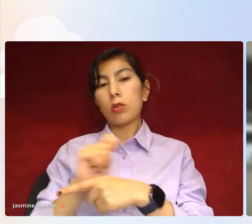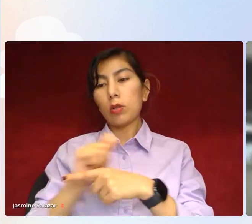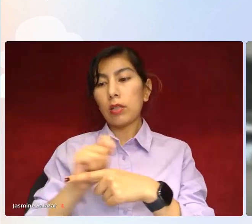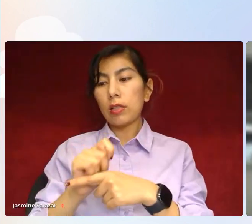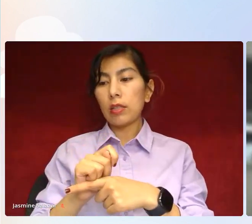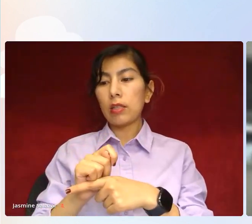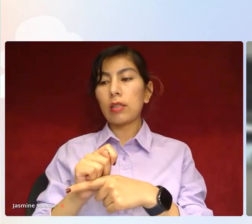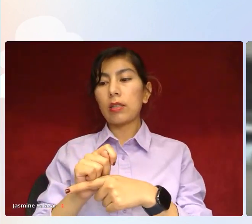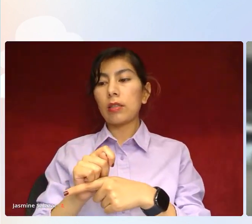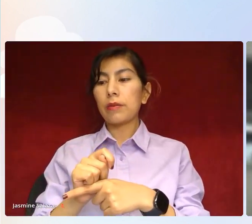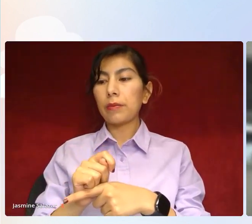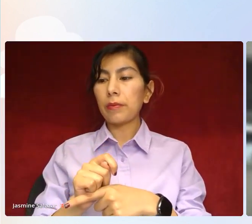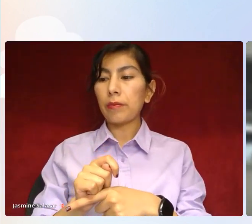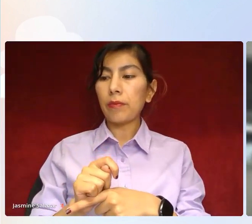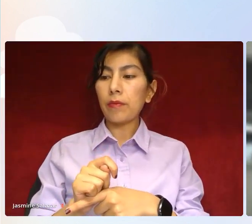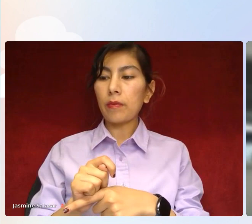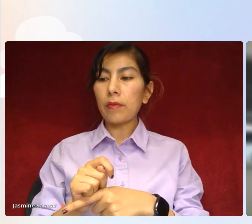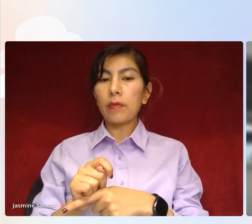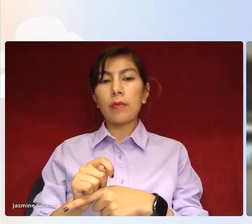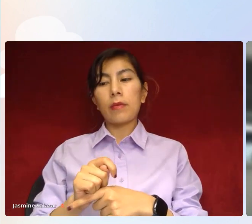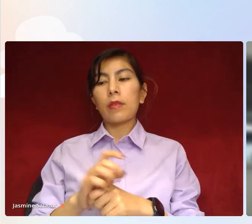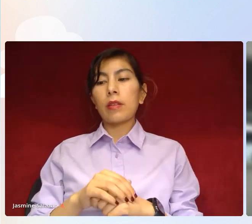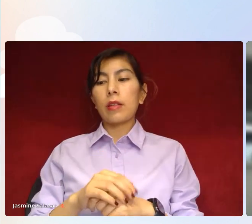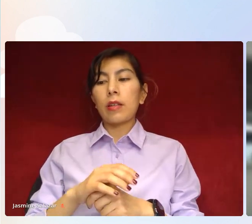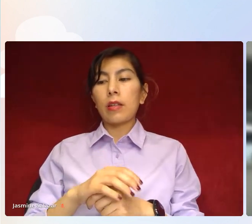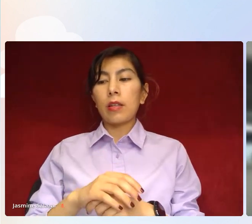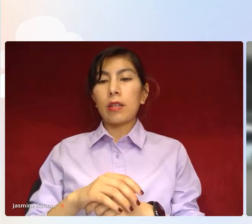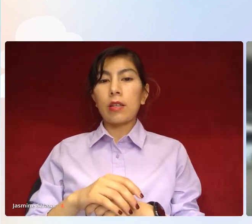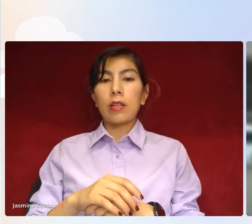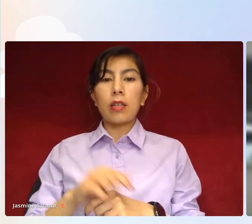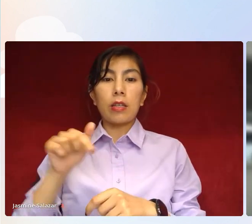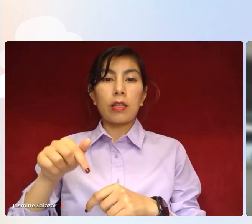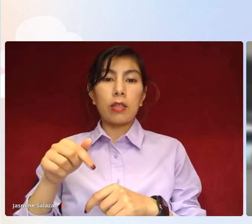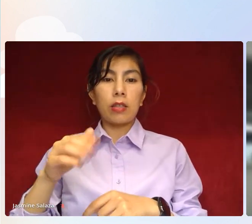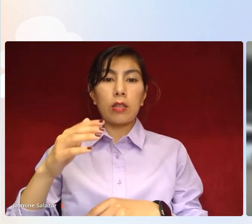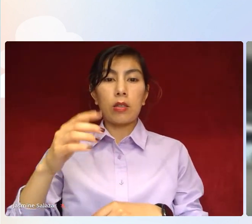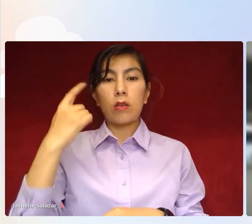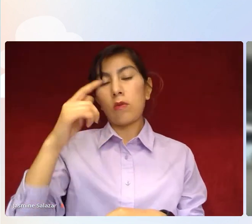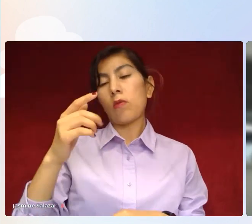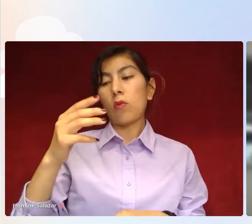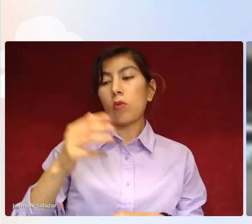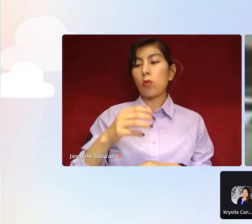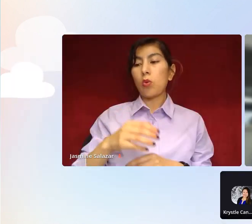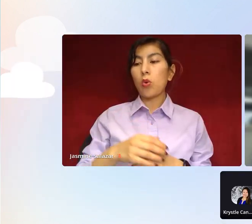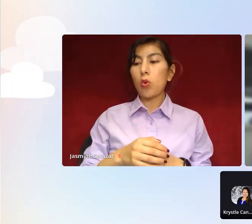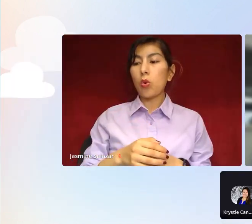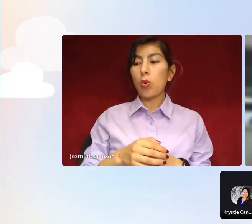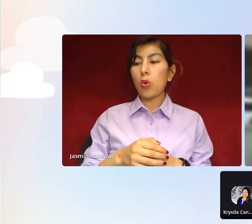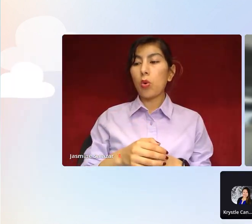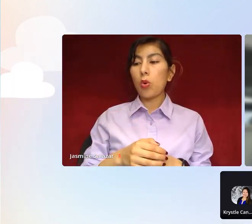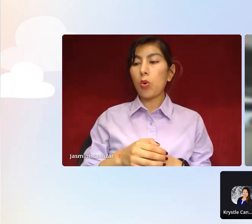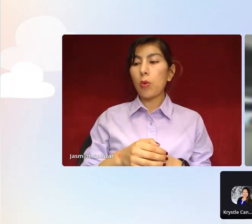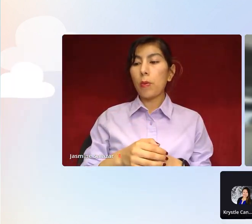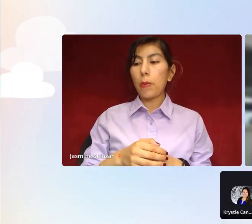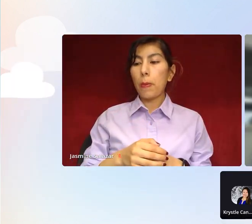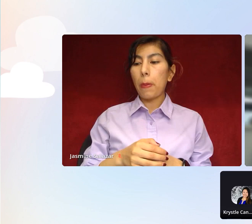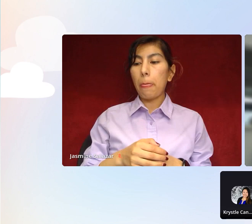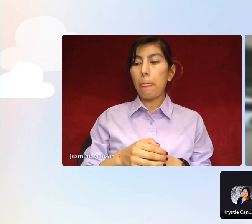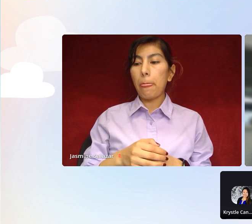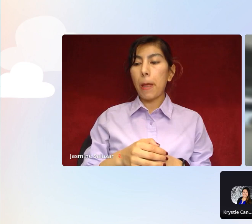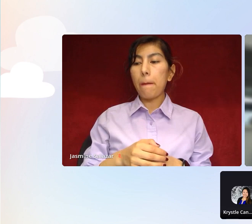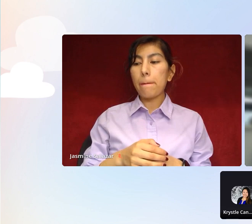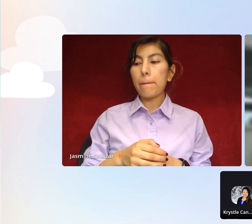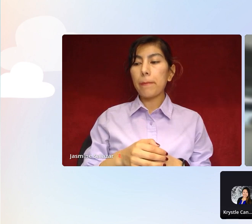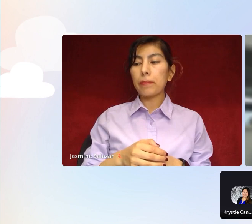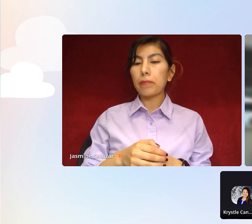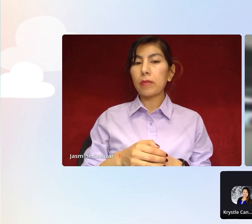for Child, Youth, and Family Mental Health. Thank you all for joining us today. And thank you for bearing with us with the technical glitches